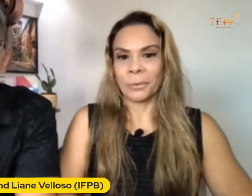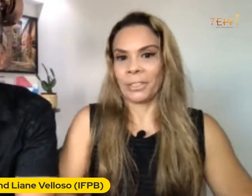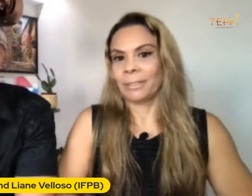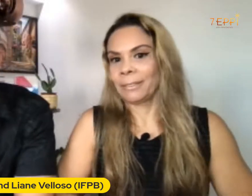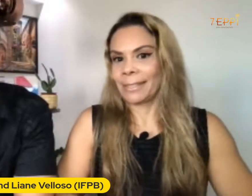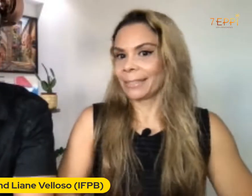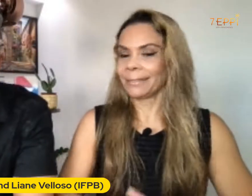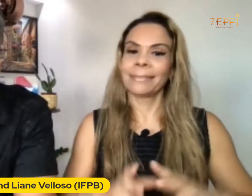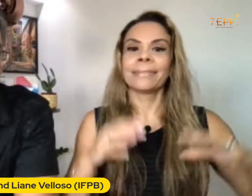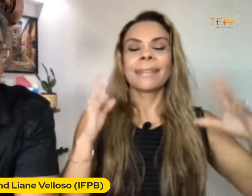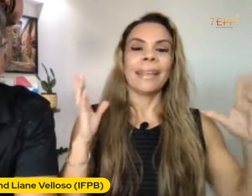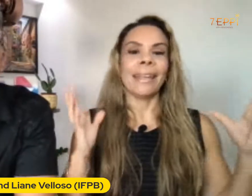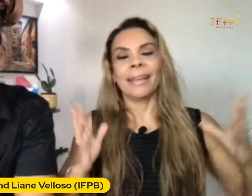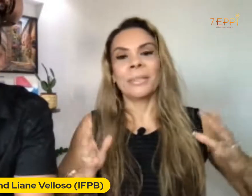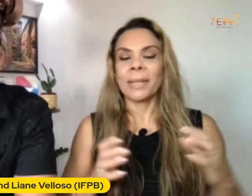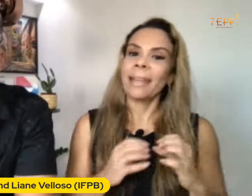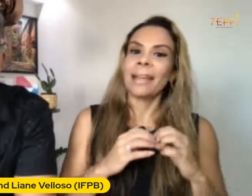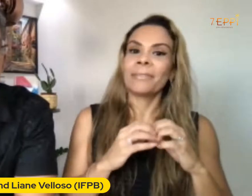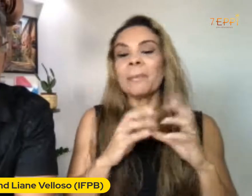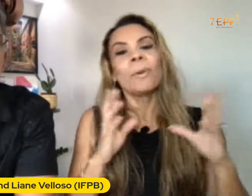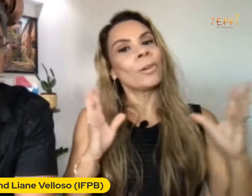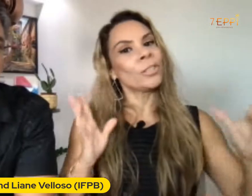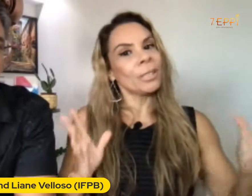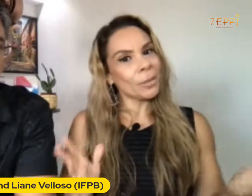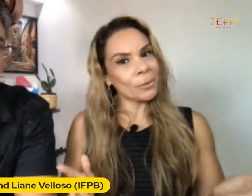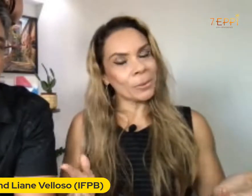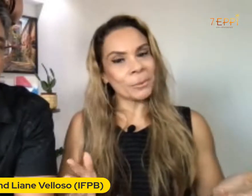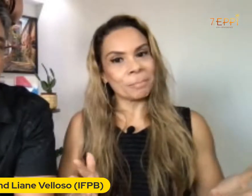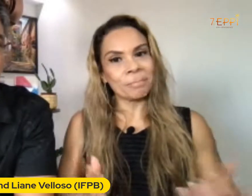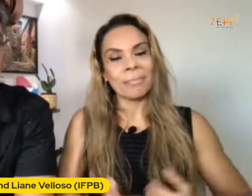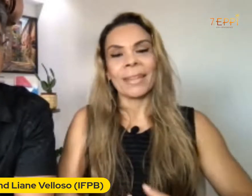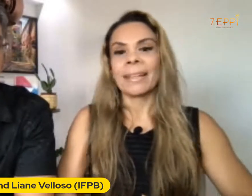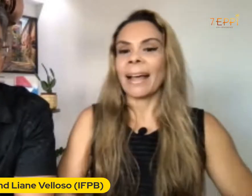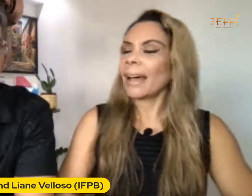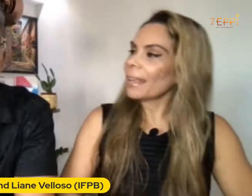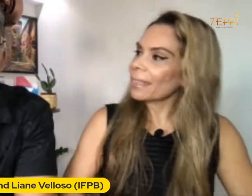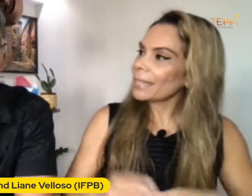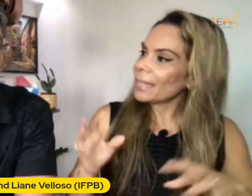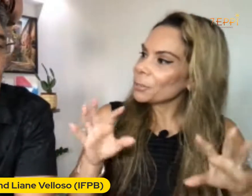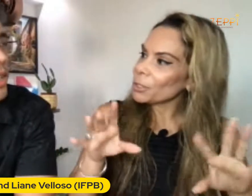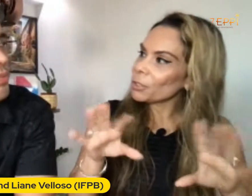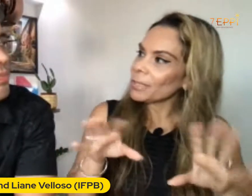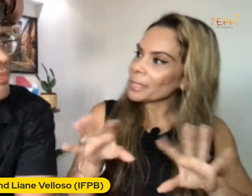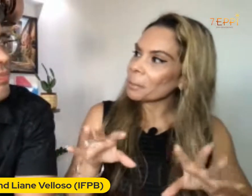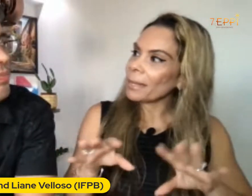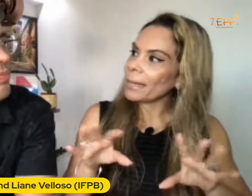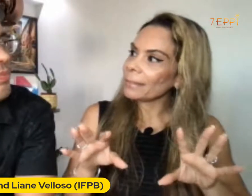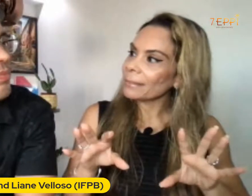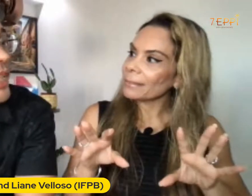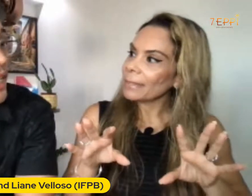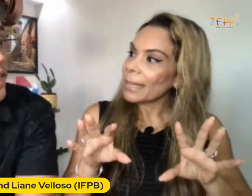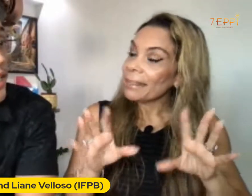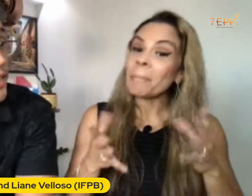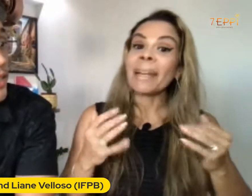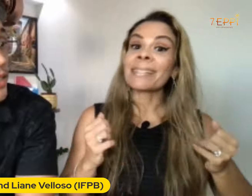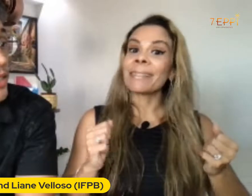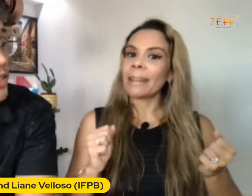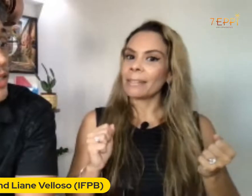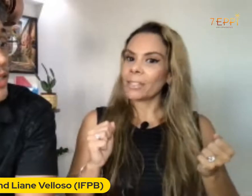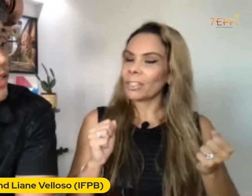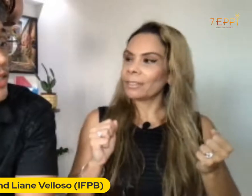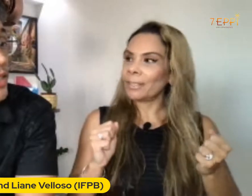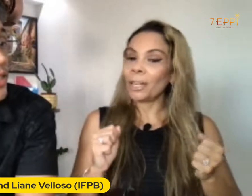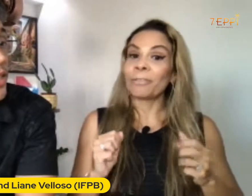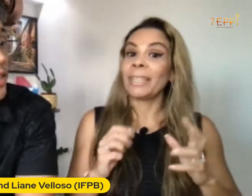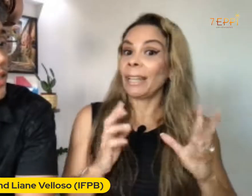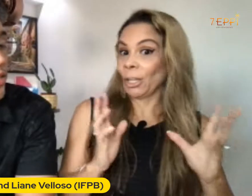modern world and we have a modern logo. Mm-hmm. I think that we should explain the